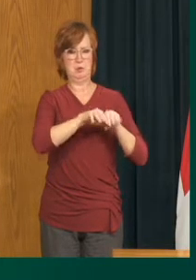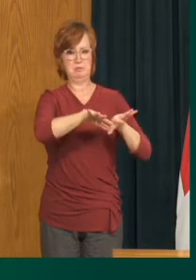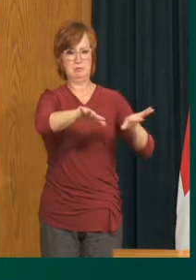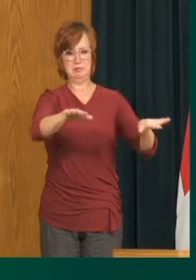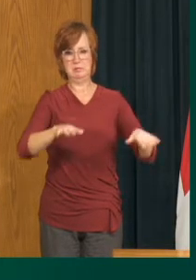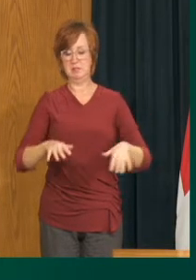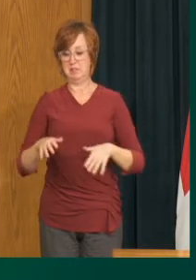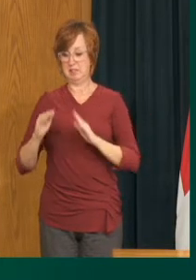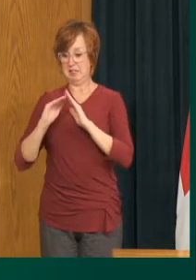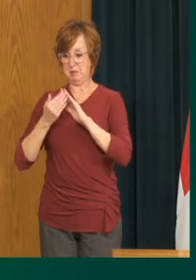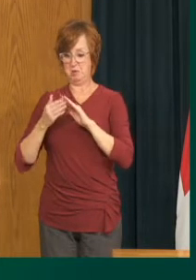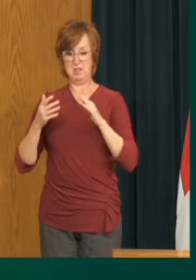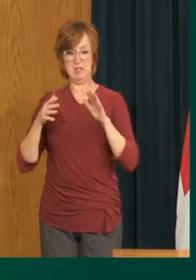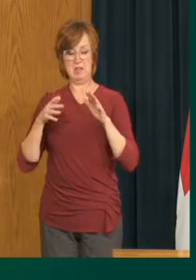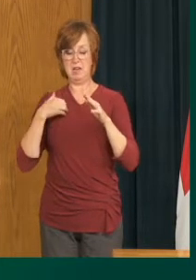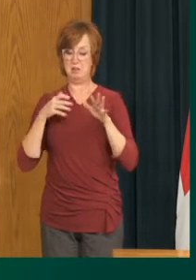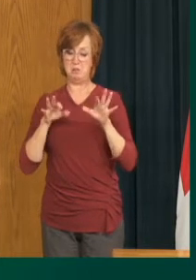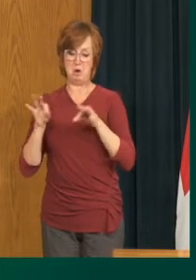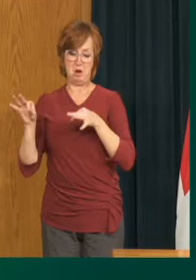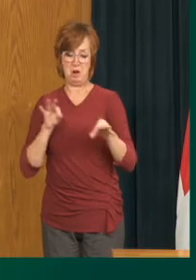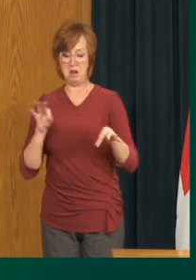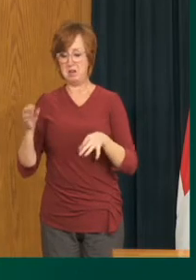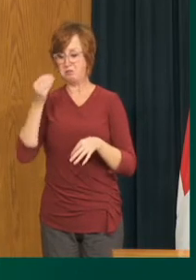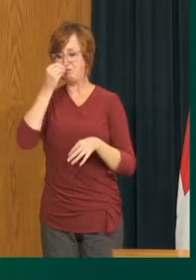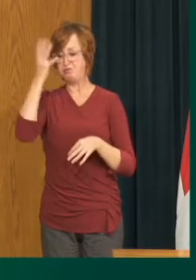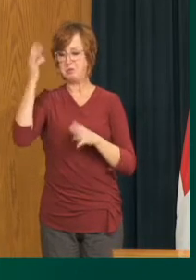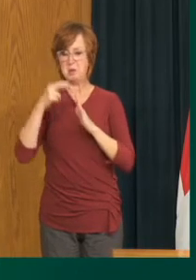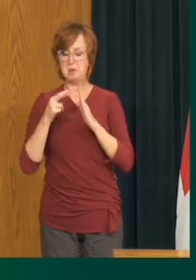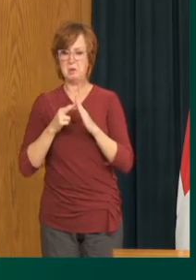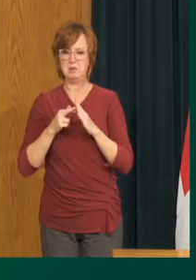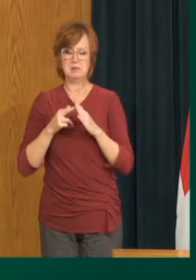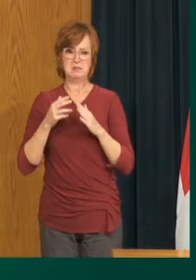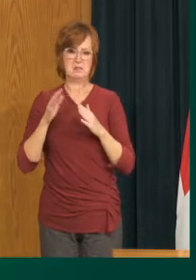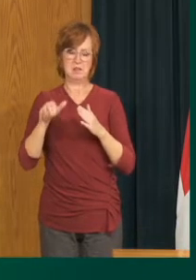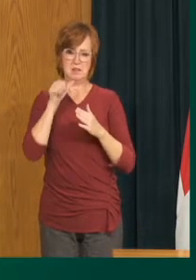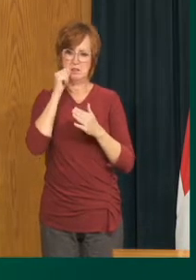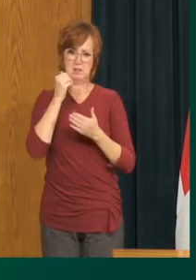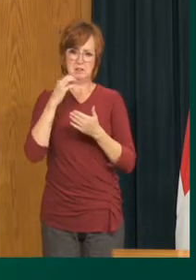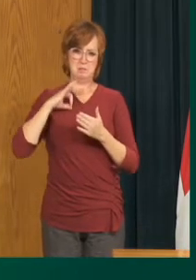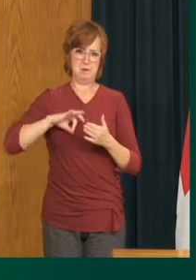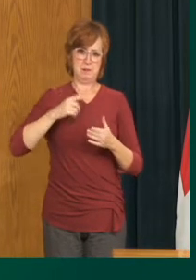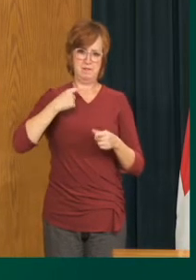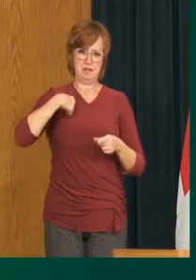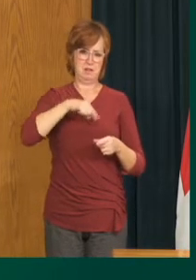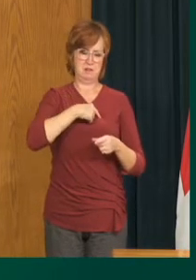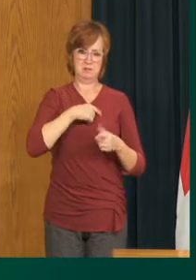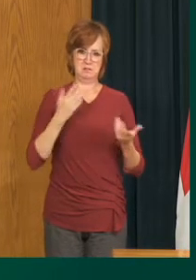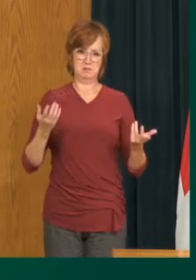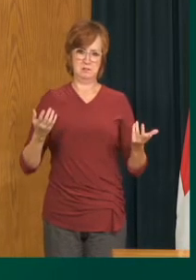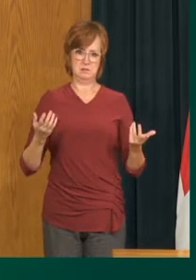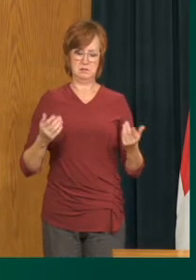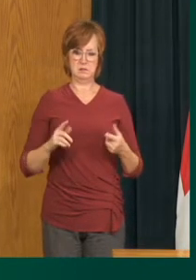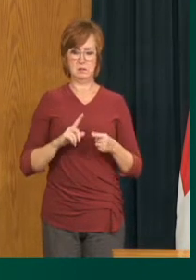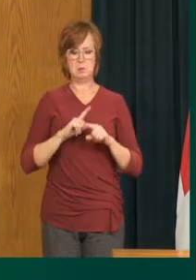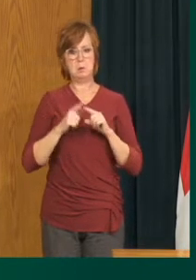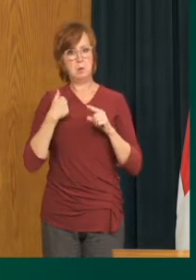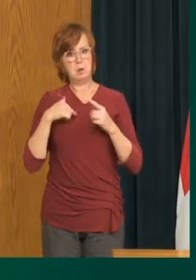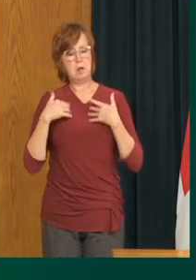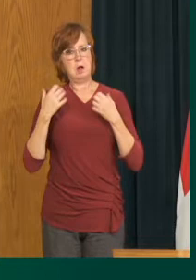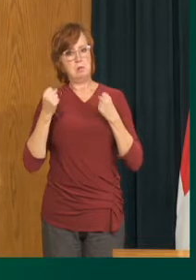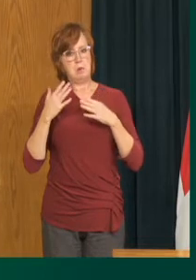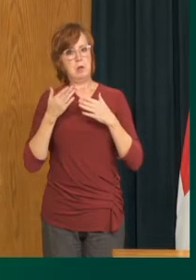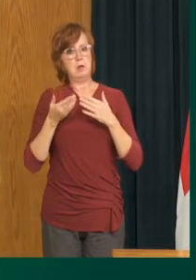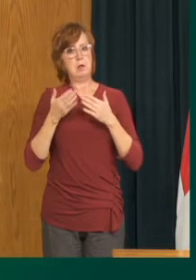don't help. So, the layers of protection that we have essentially are the public health recommendations that Dr. Shahab has